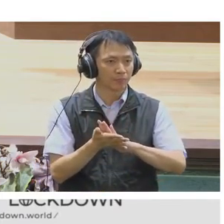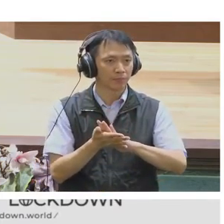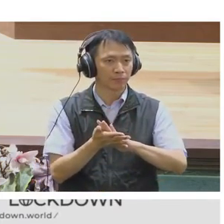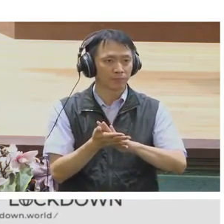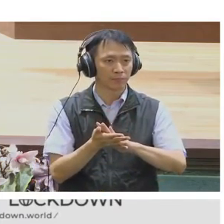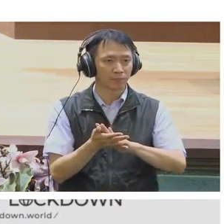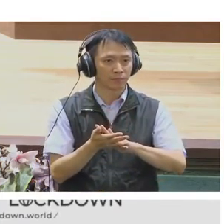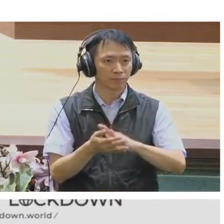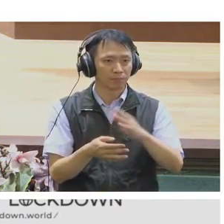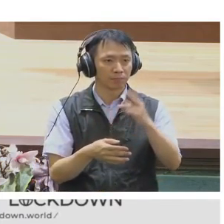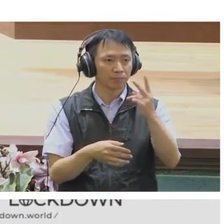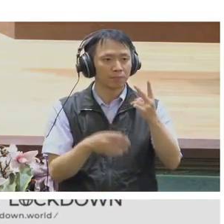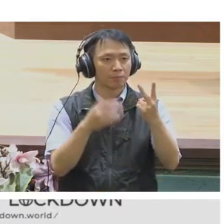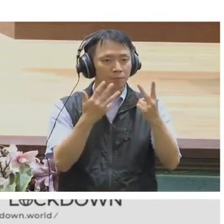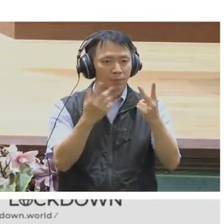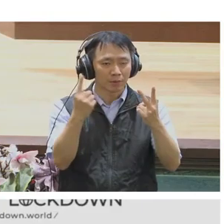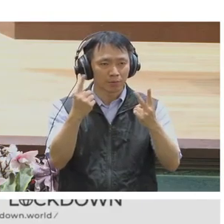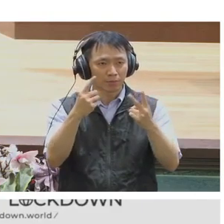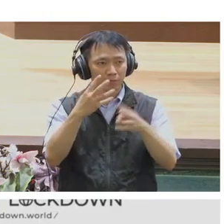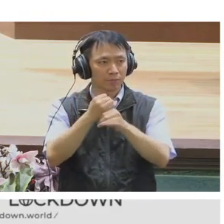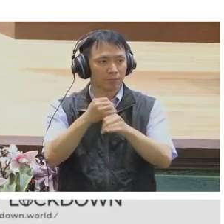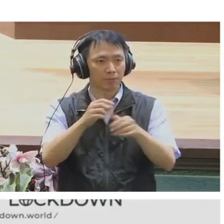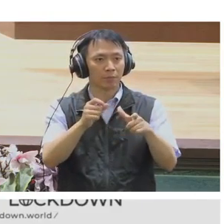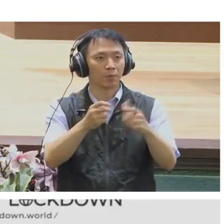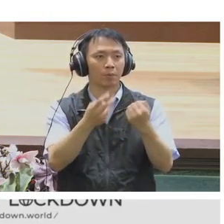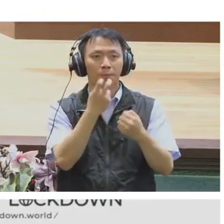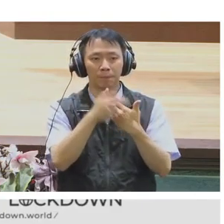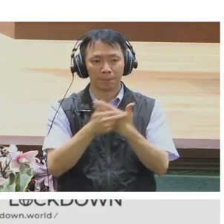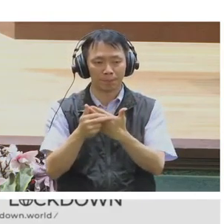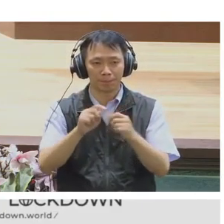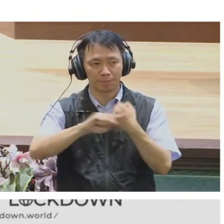evoked various things within the Public Health Act.